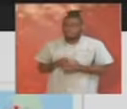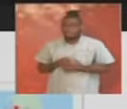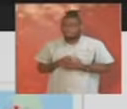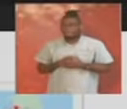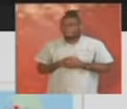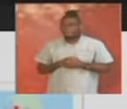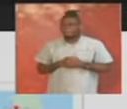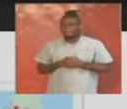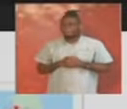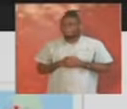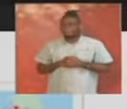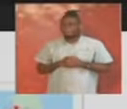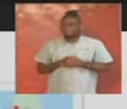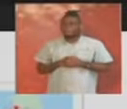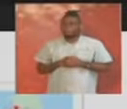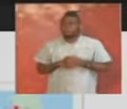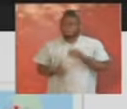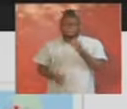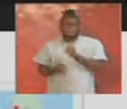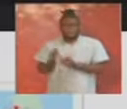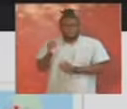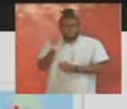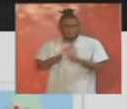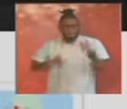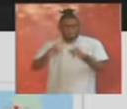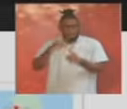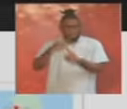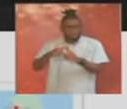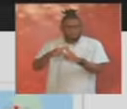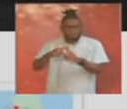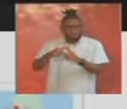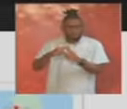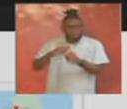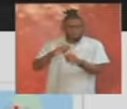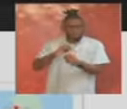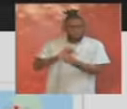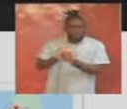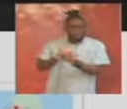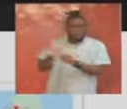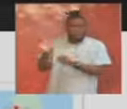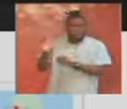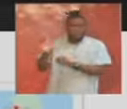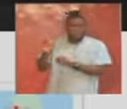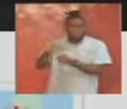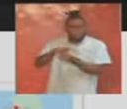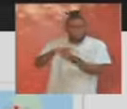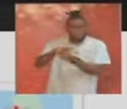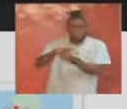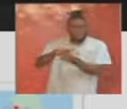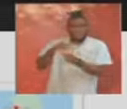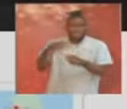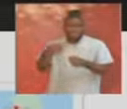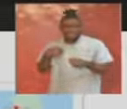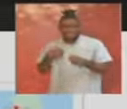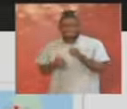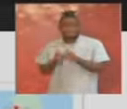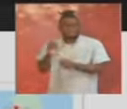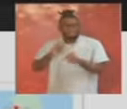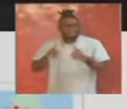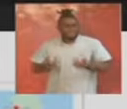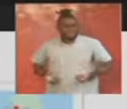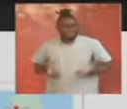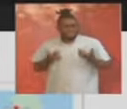location of the majority of the cases on the southwest part of the island coincides with where we have the greatest population density